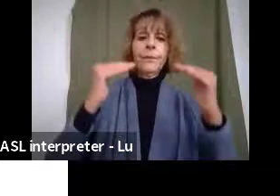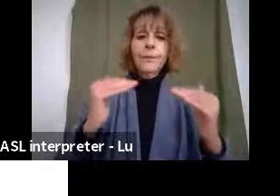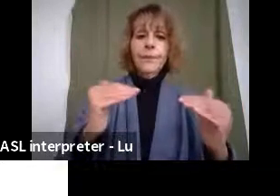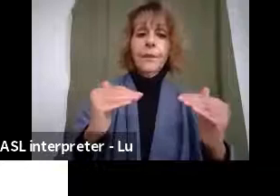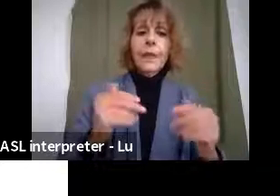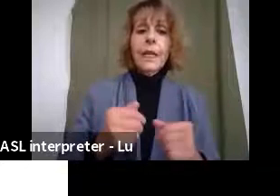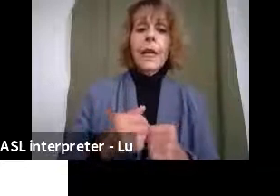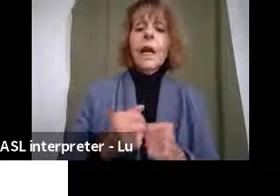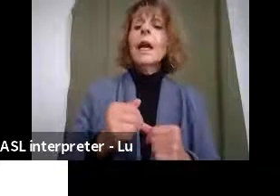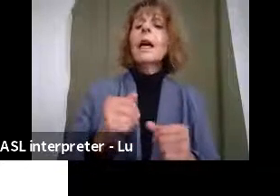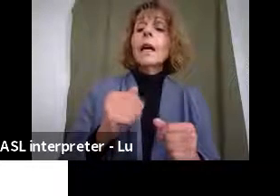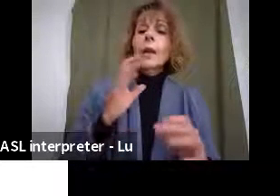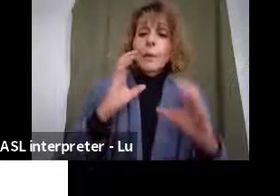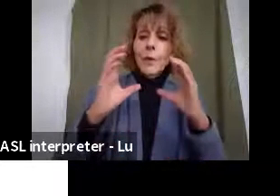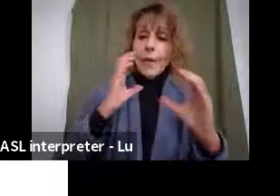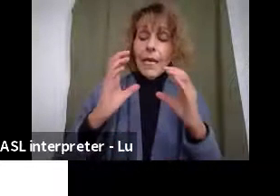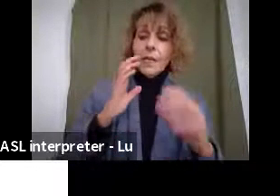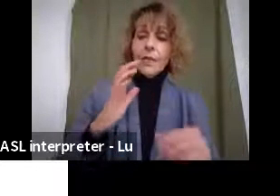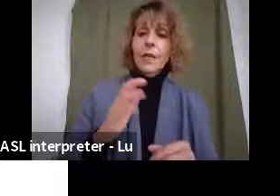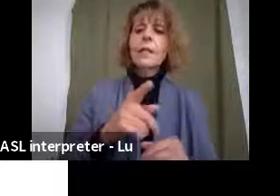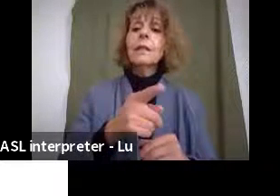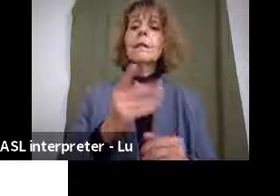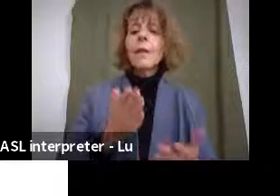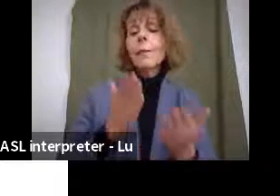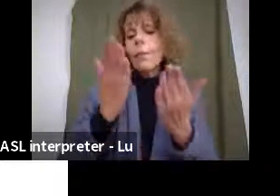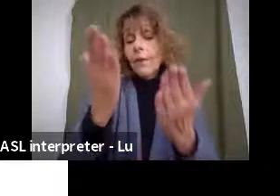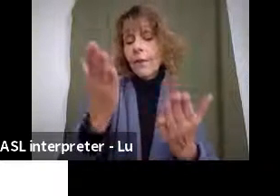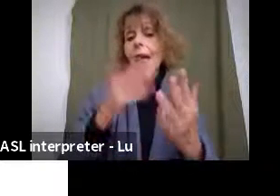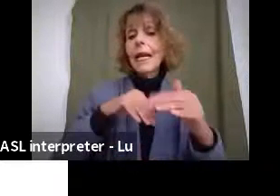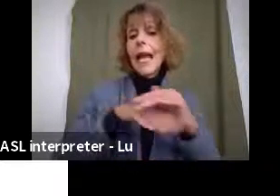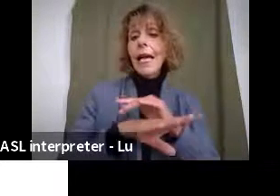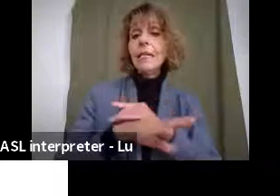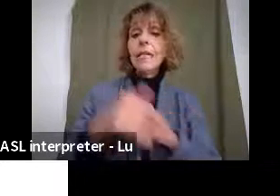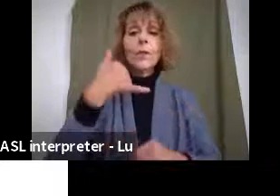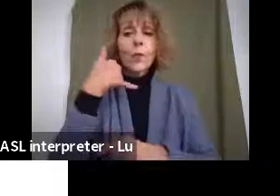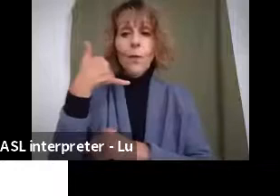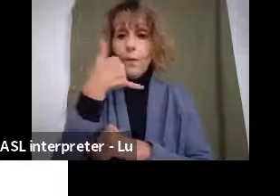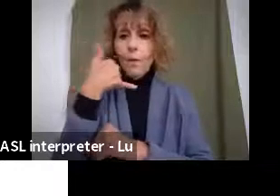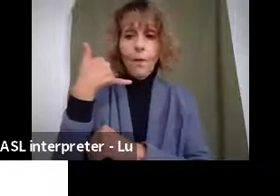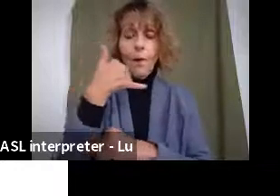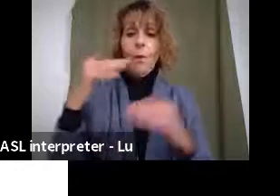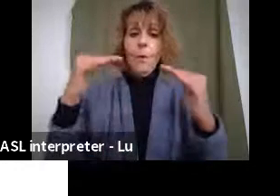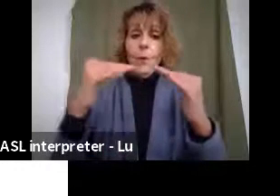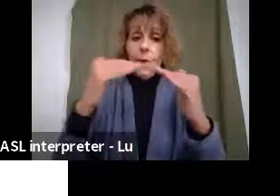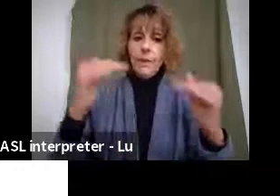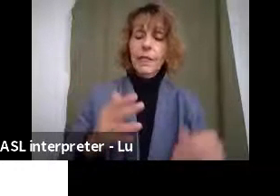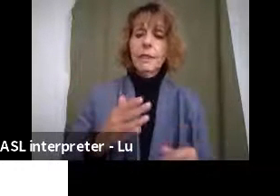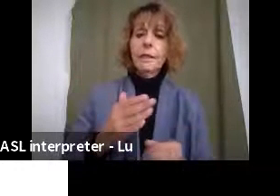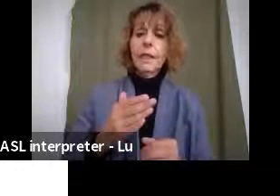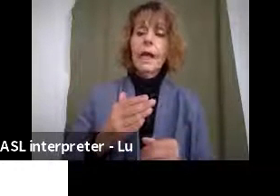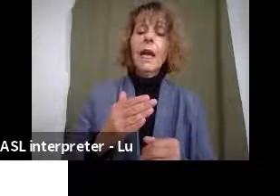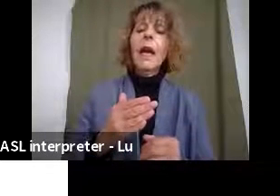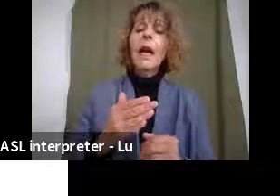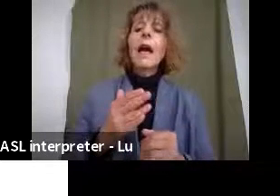disabilities to access the telephone. And then Title V, everything else that the Department of